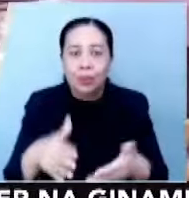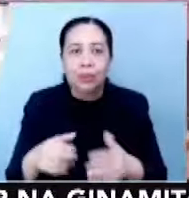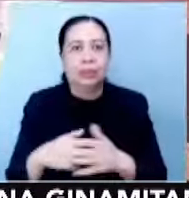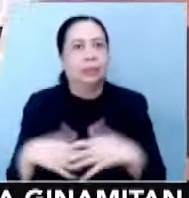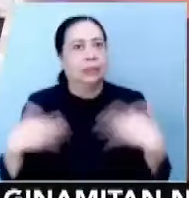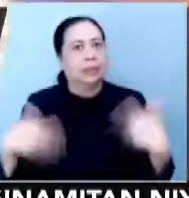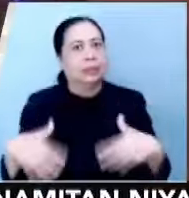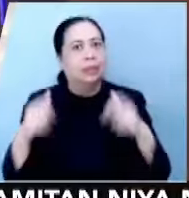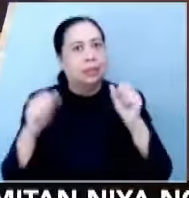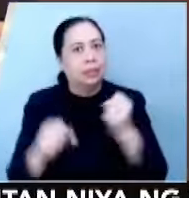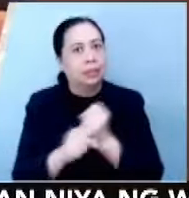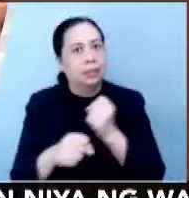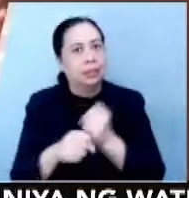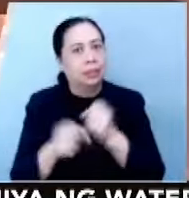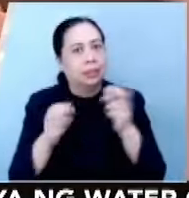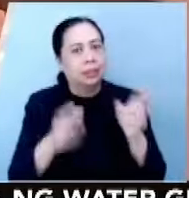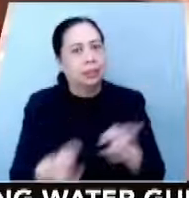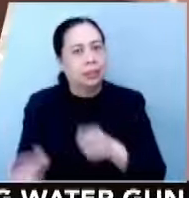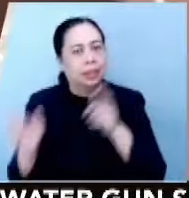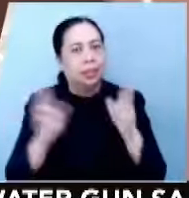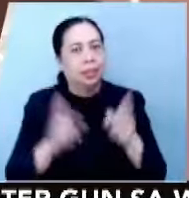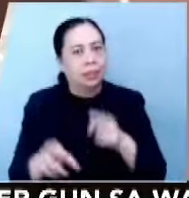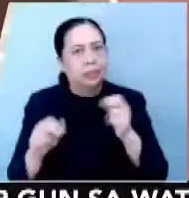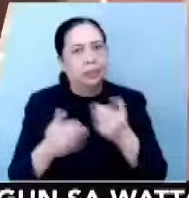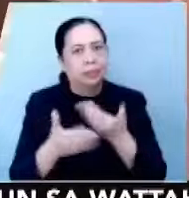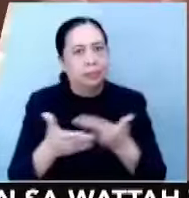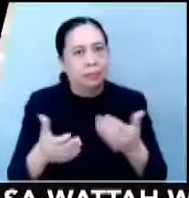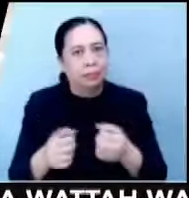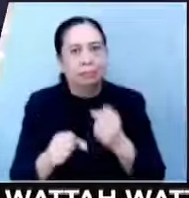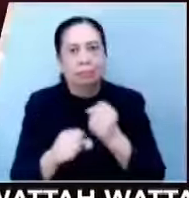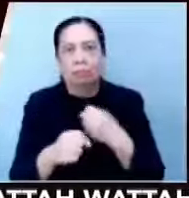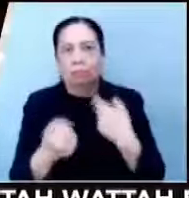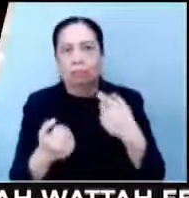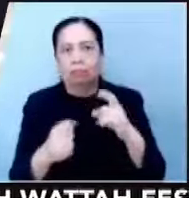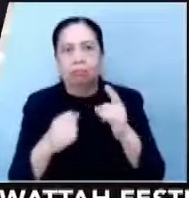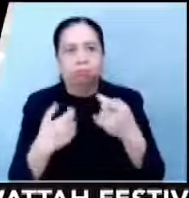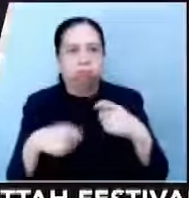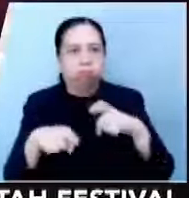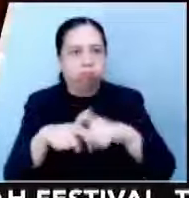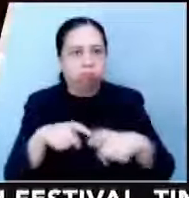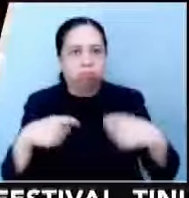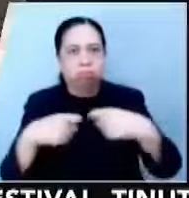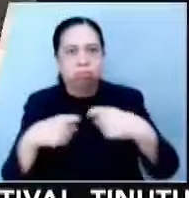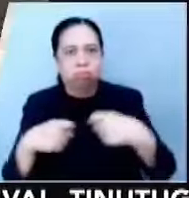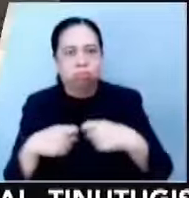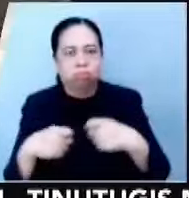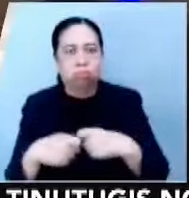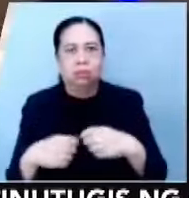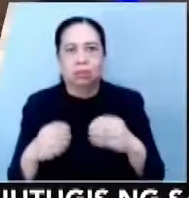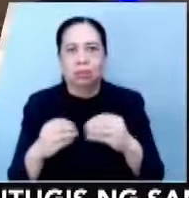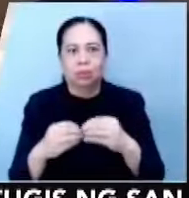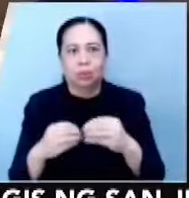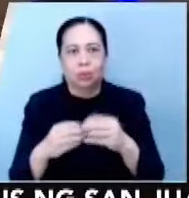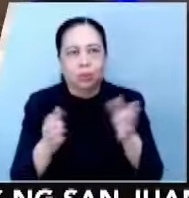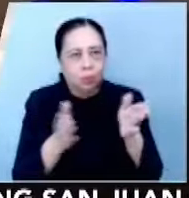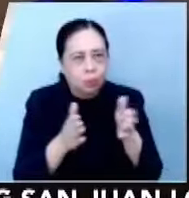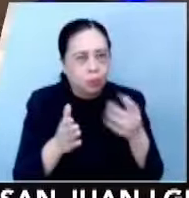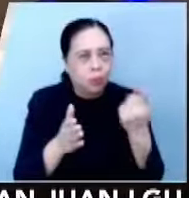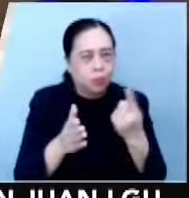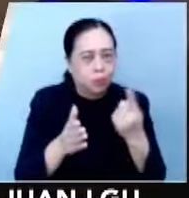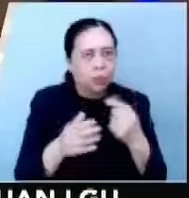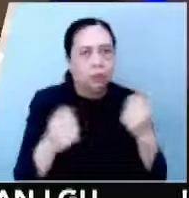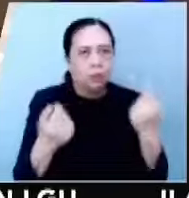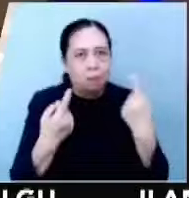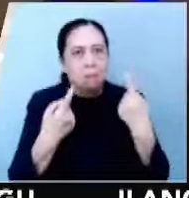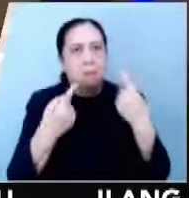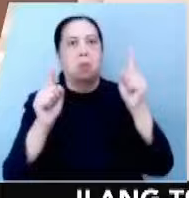recycled school materials and generate internet and electricity. Prototype pa lang or mas maliit na version pa lang, eh nakaka-achieve na siya ng